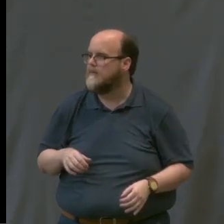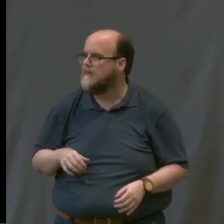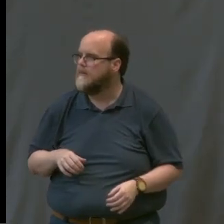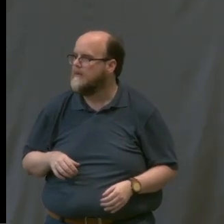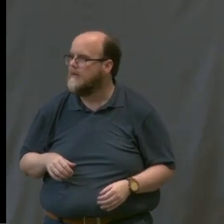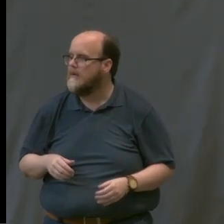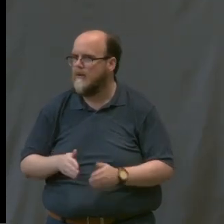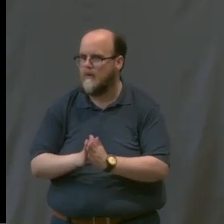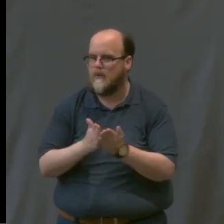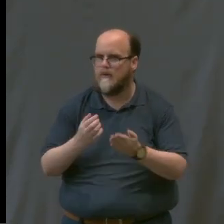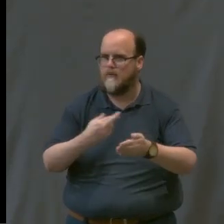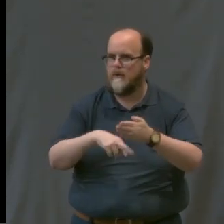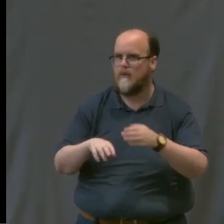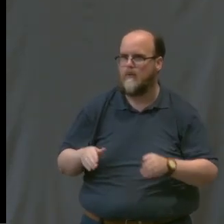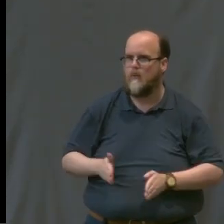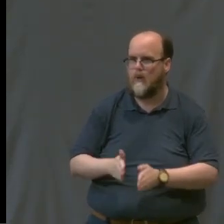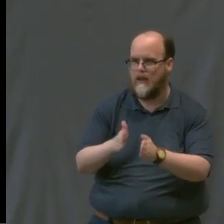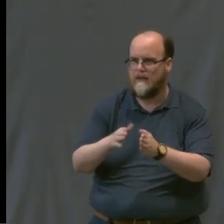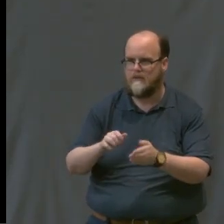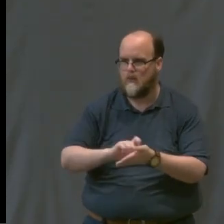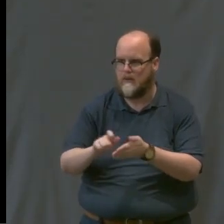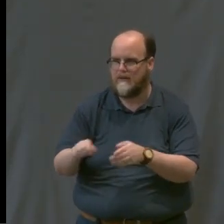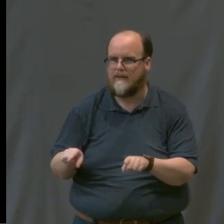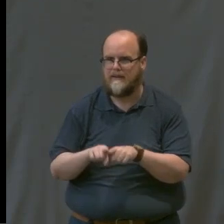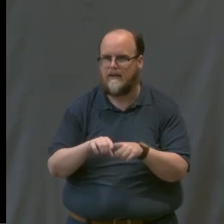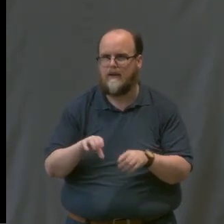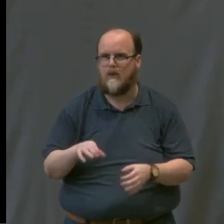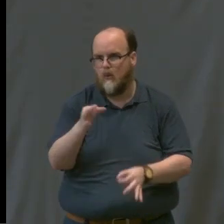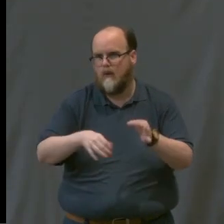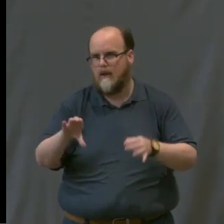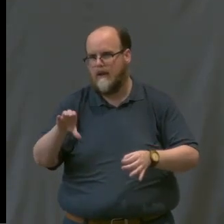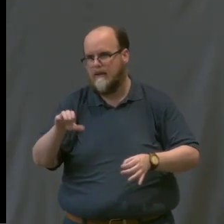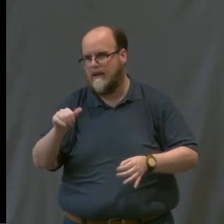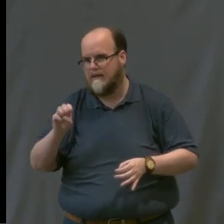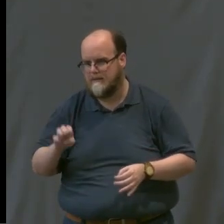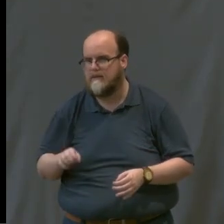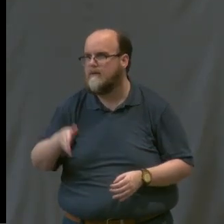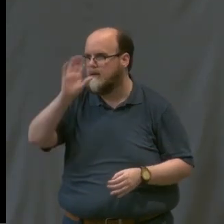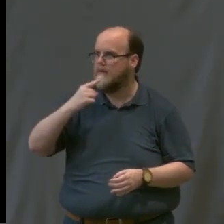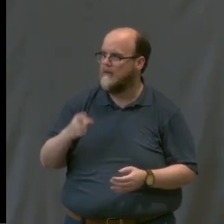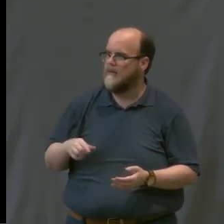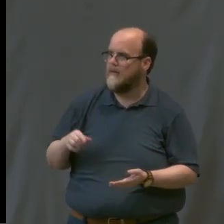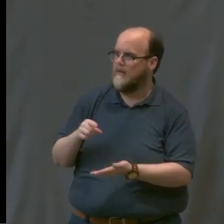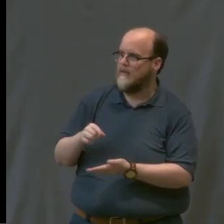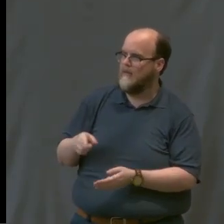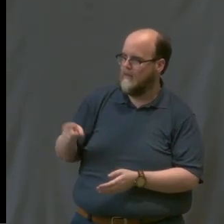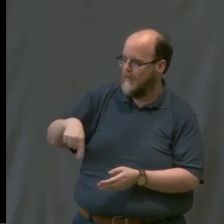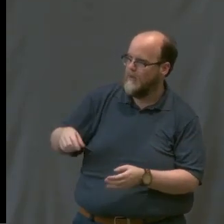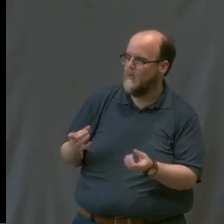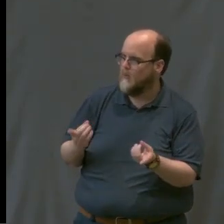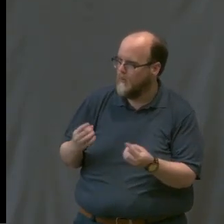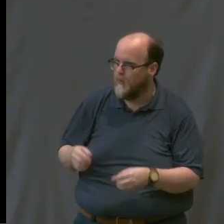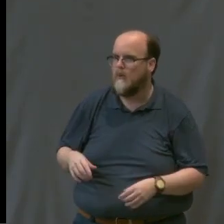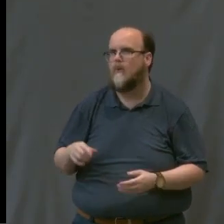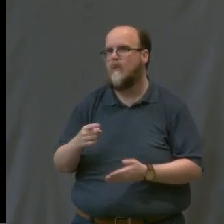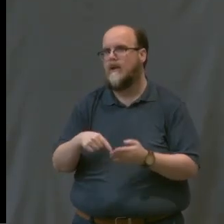The book of Revelation, the way it is laid out like a court case. God is saying, here's what they're doing. Here's what I